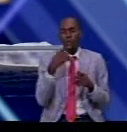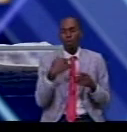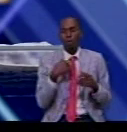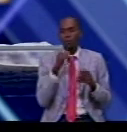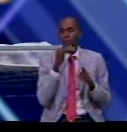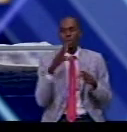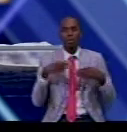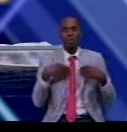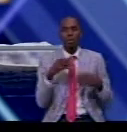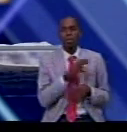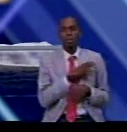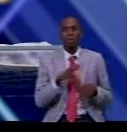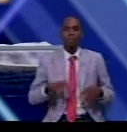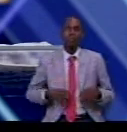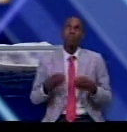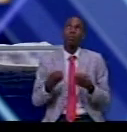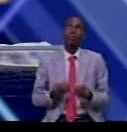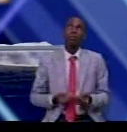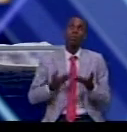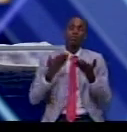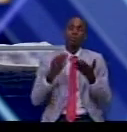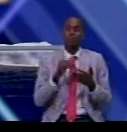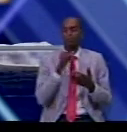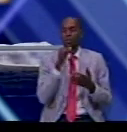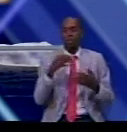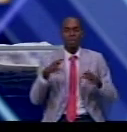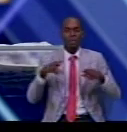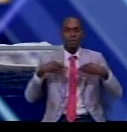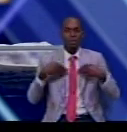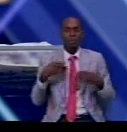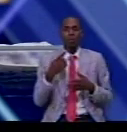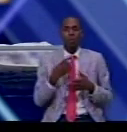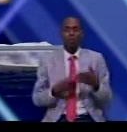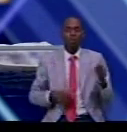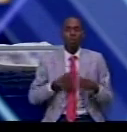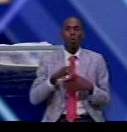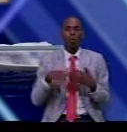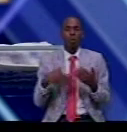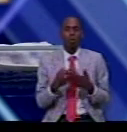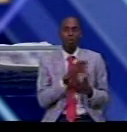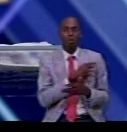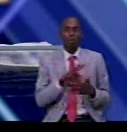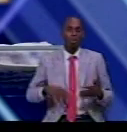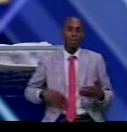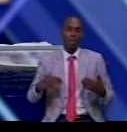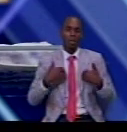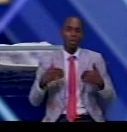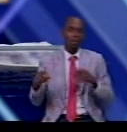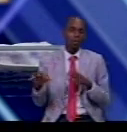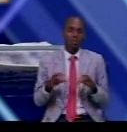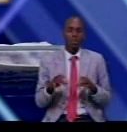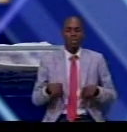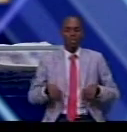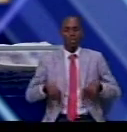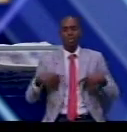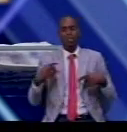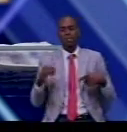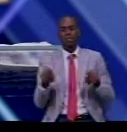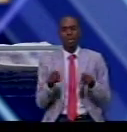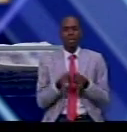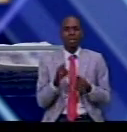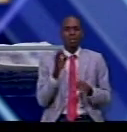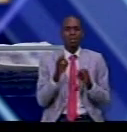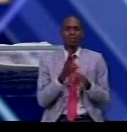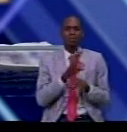the sacrifice of Christ. They have not accepted all that Christ has done. They are living their life as if to say there is no future, there is